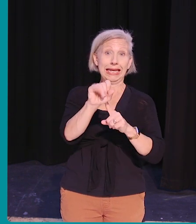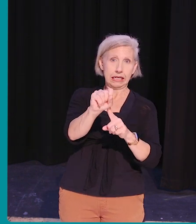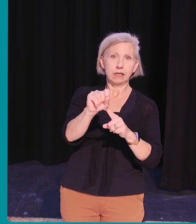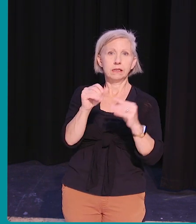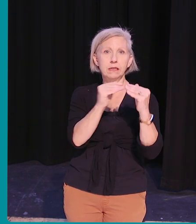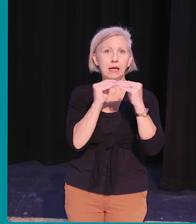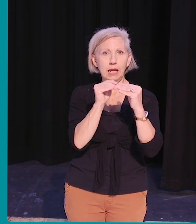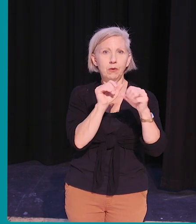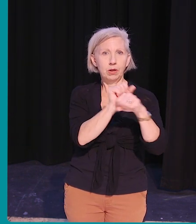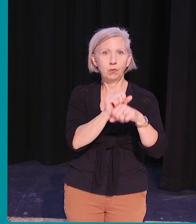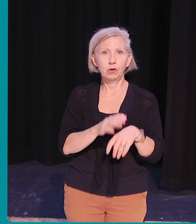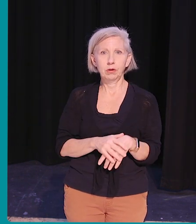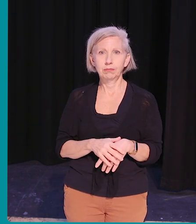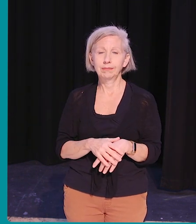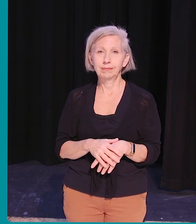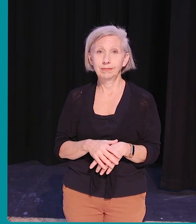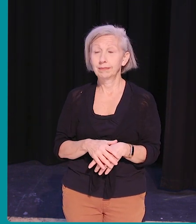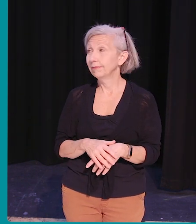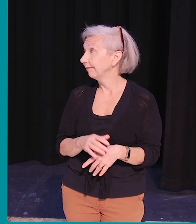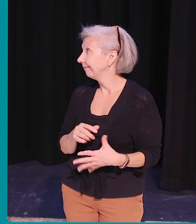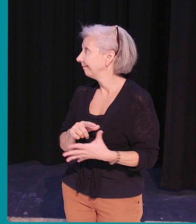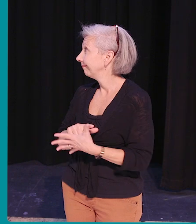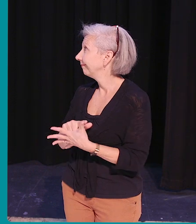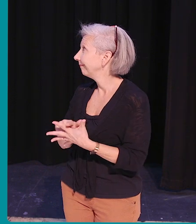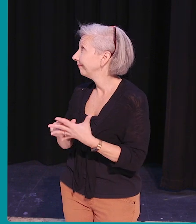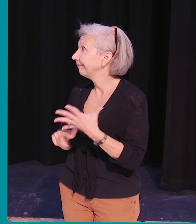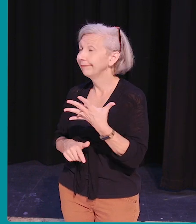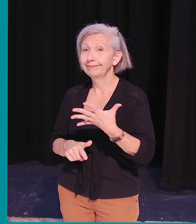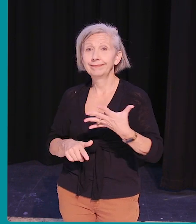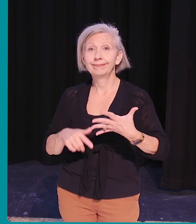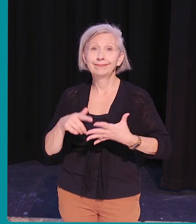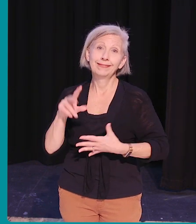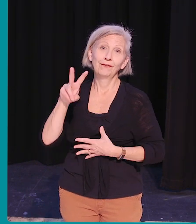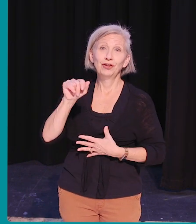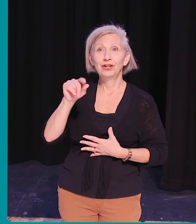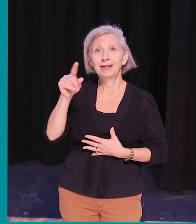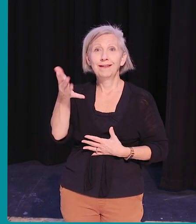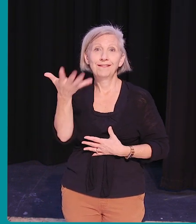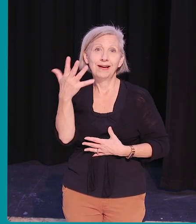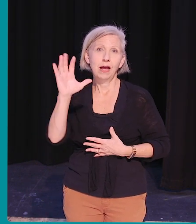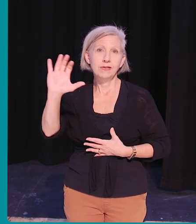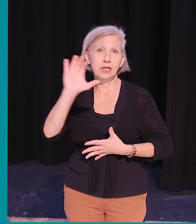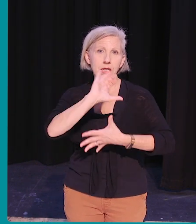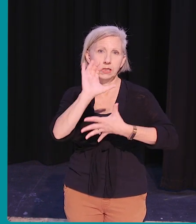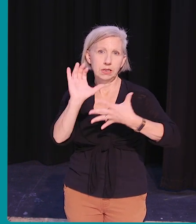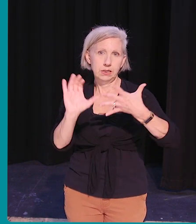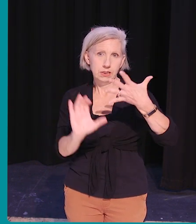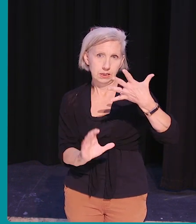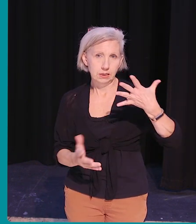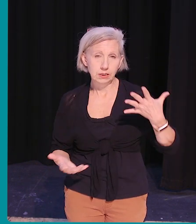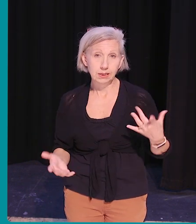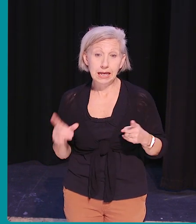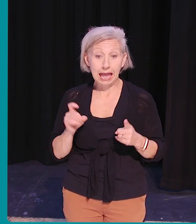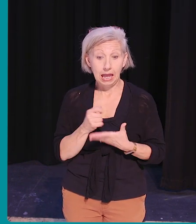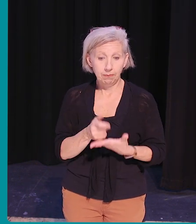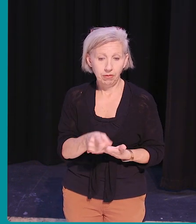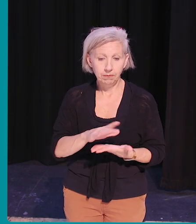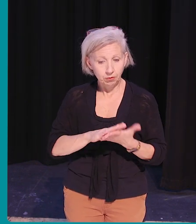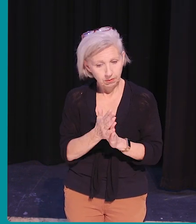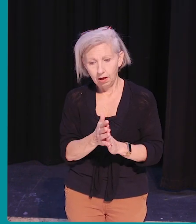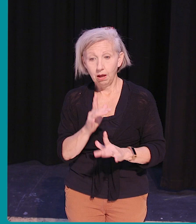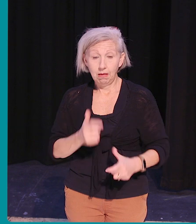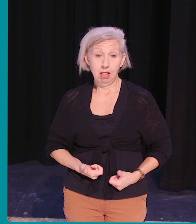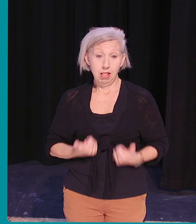You've got these 5 C's. They're meant to get kids to be life ready. And if we don't figure it out for every